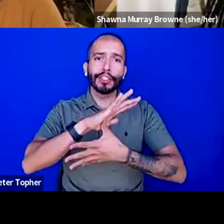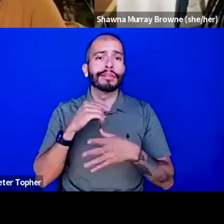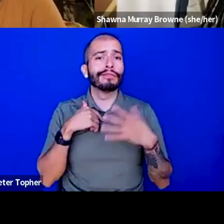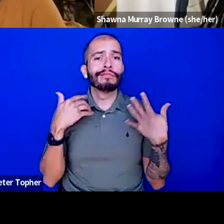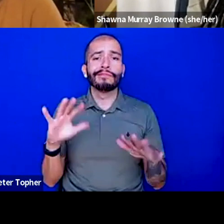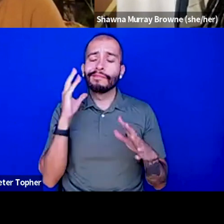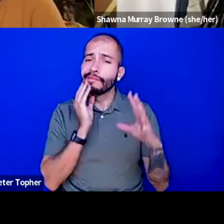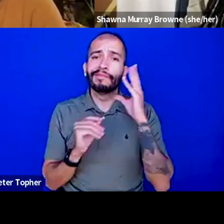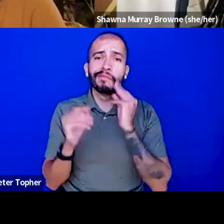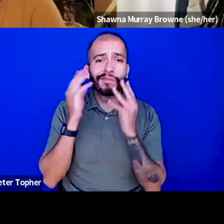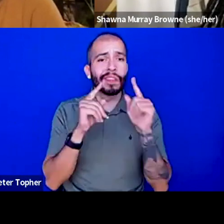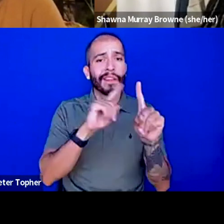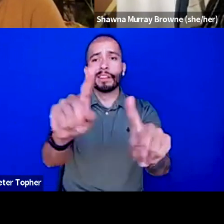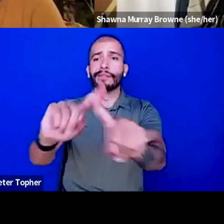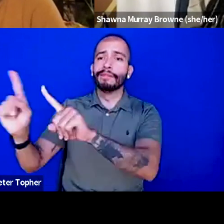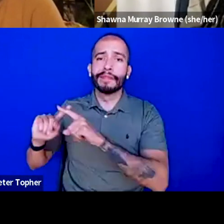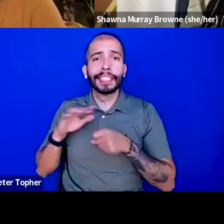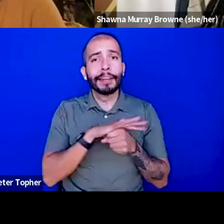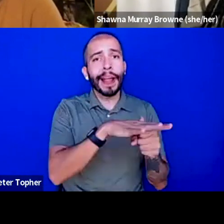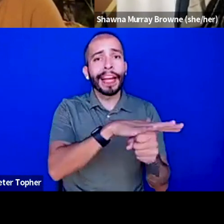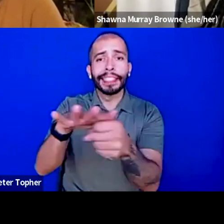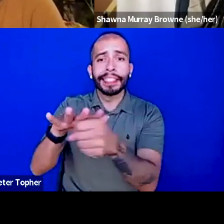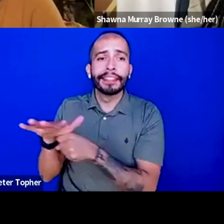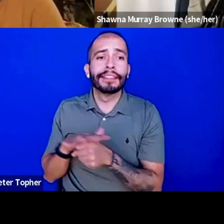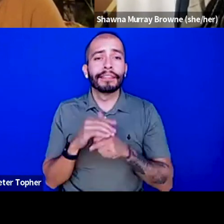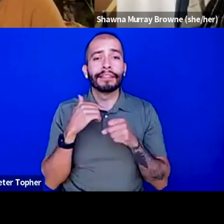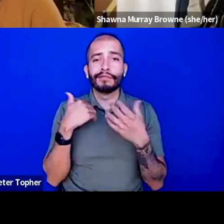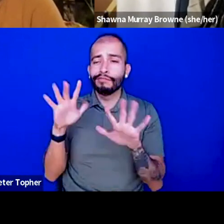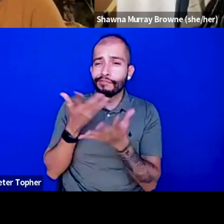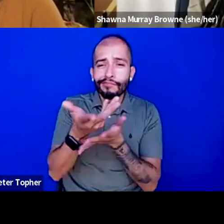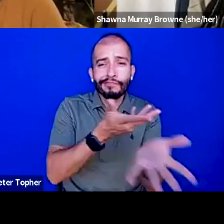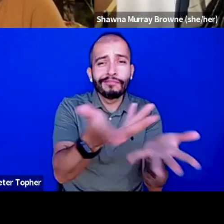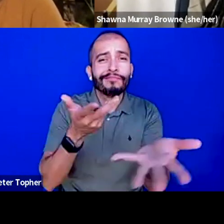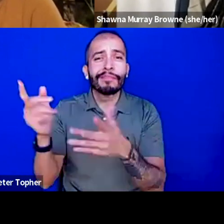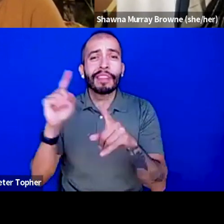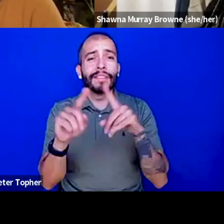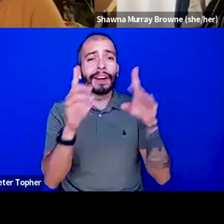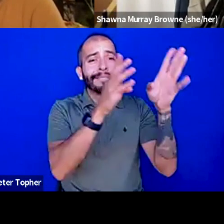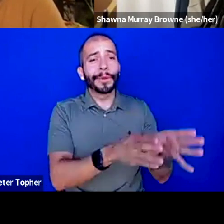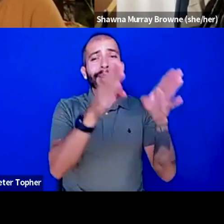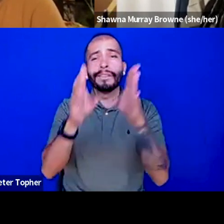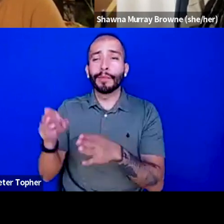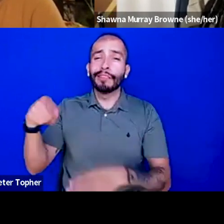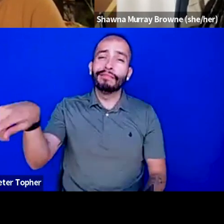survived these spaces personally, and now is really beginning to think about